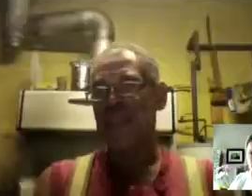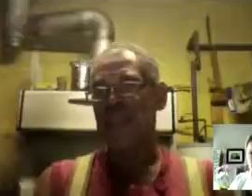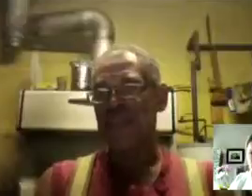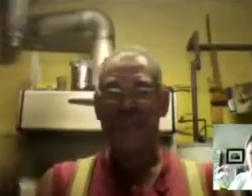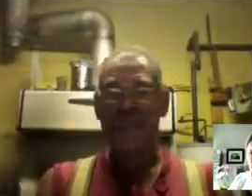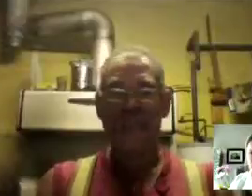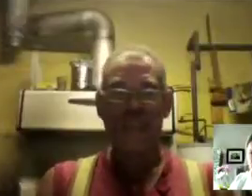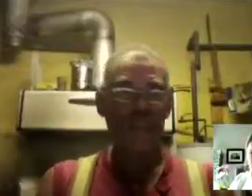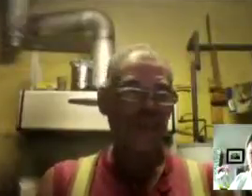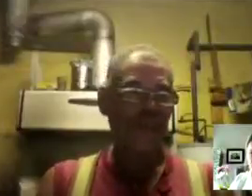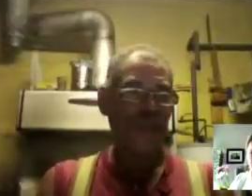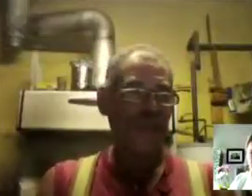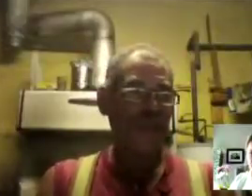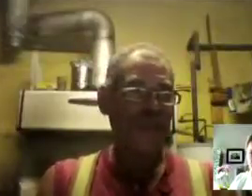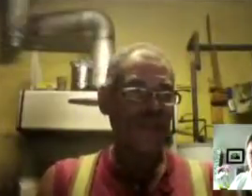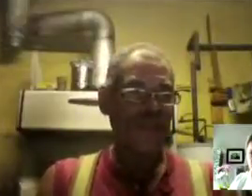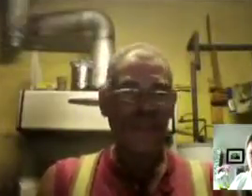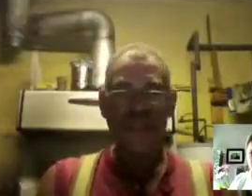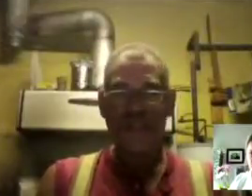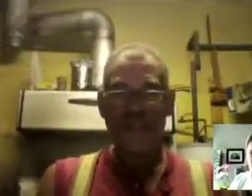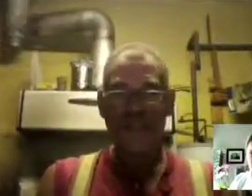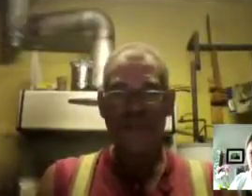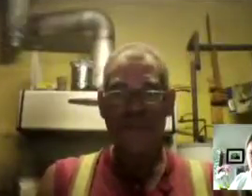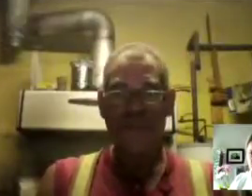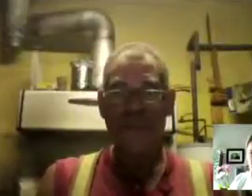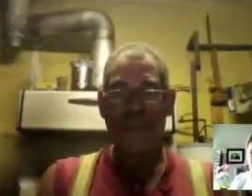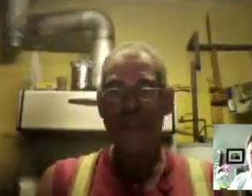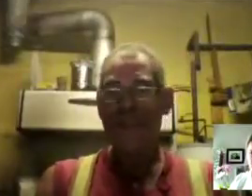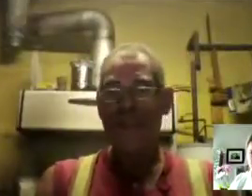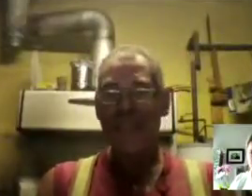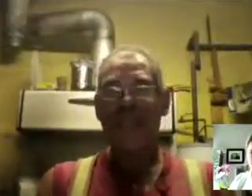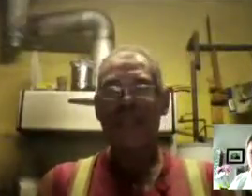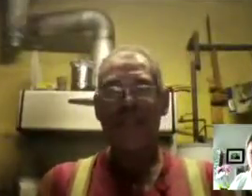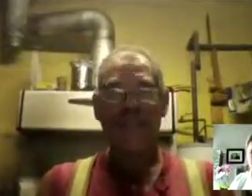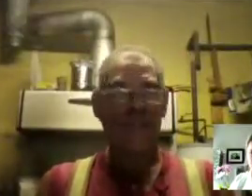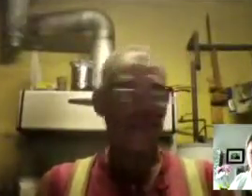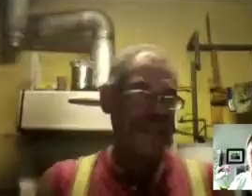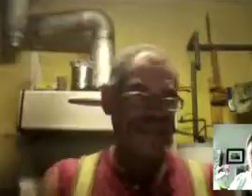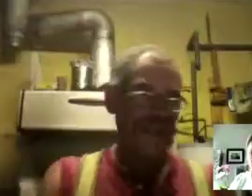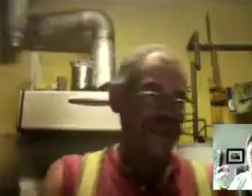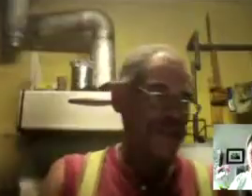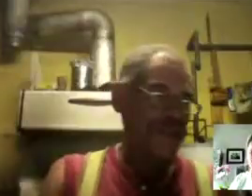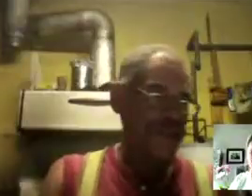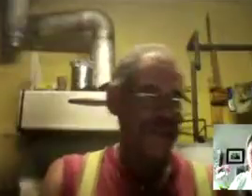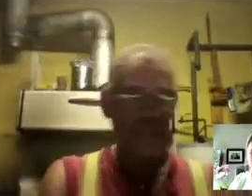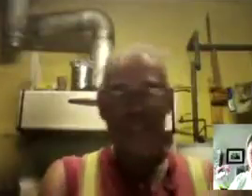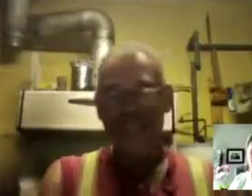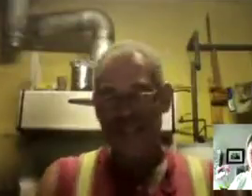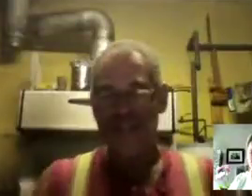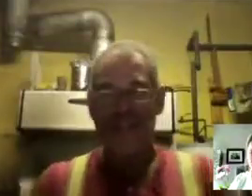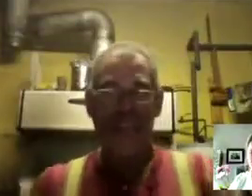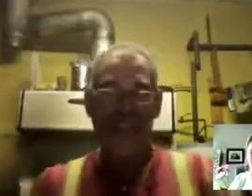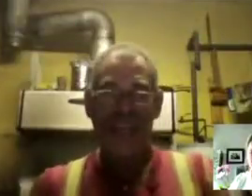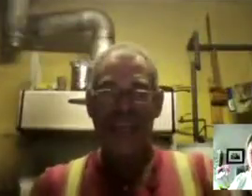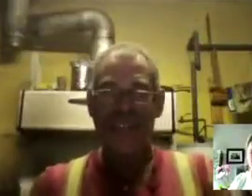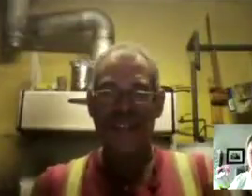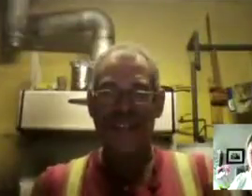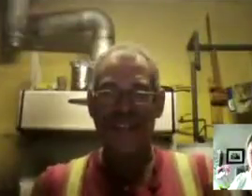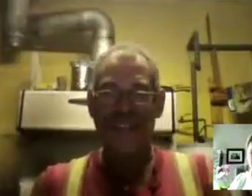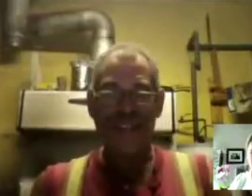doing to keep myself busy. And she said, well, you don't need to go back to school or do this or do